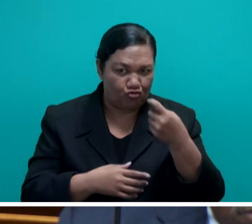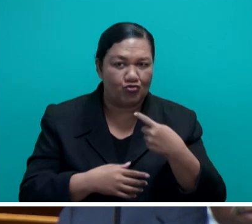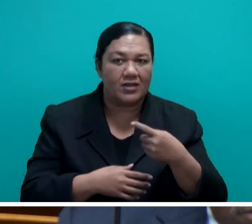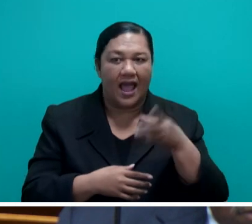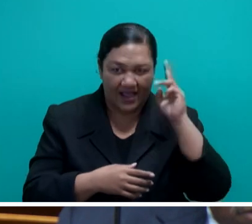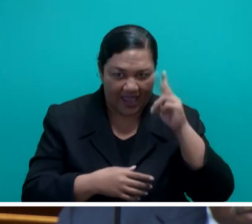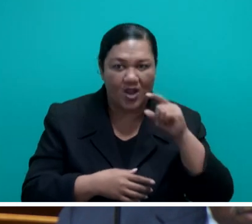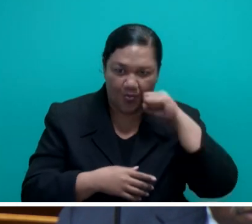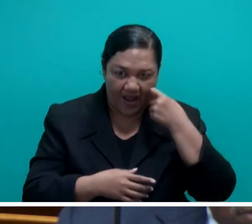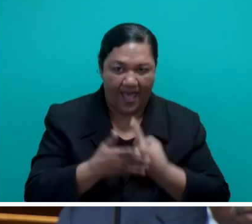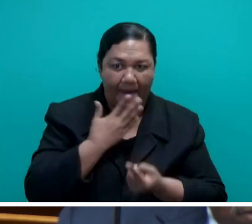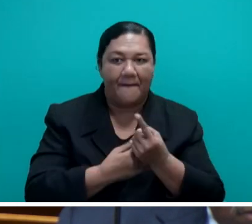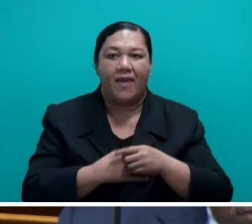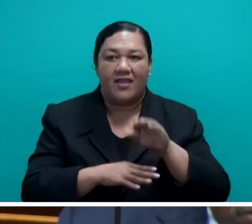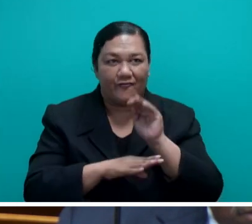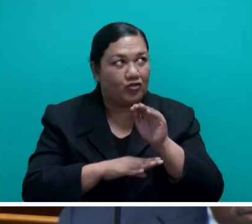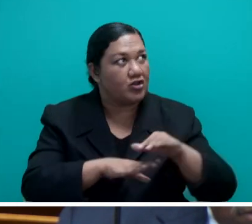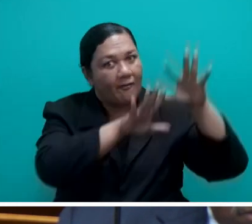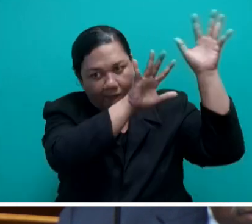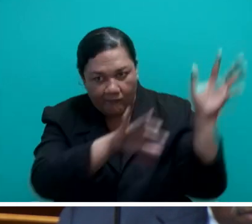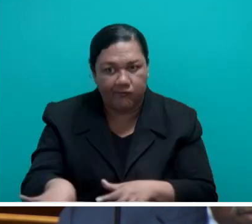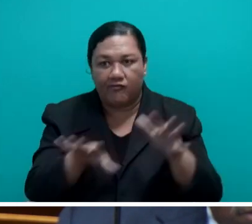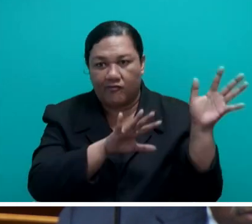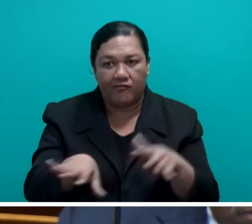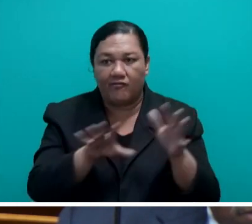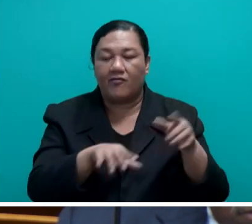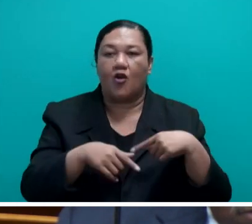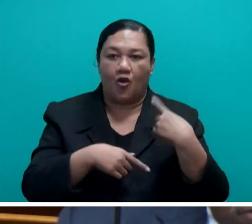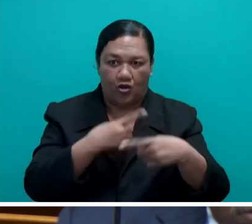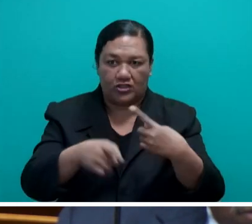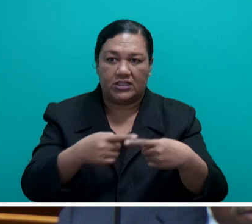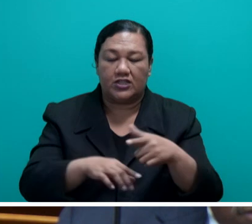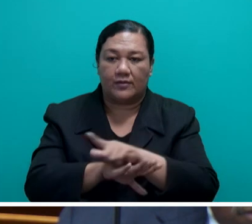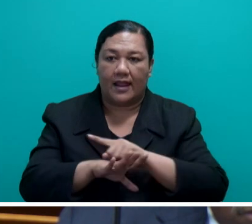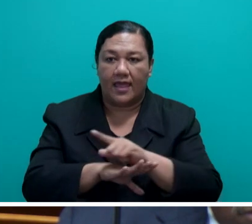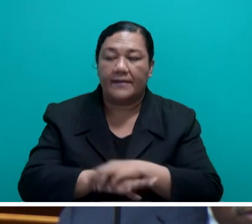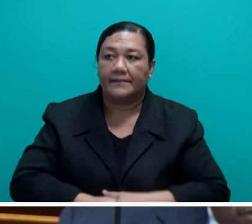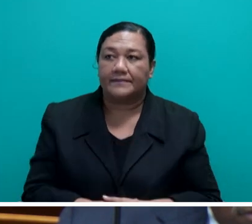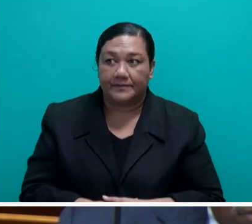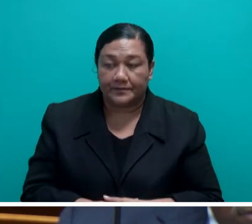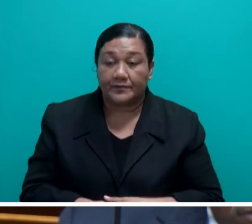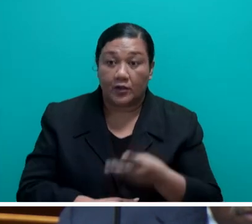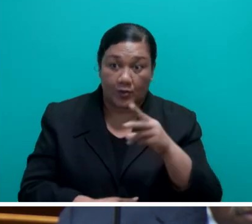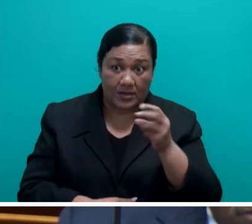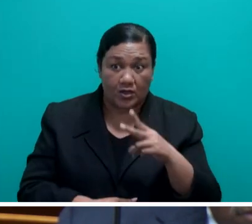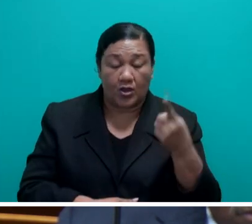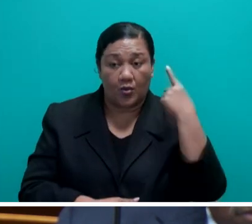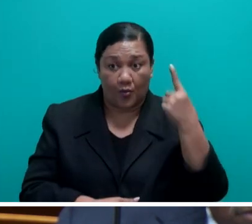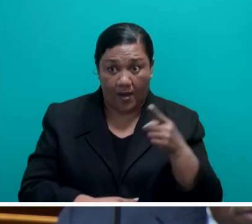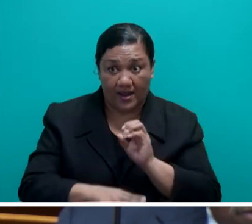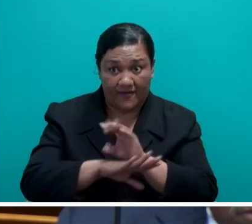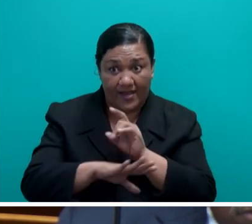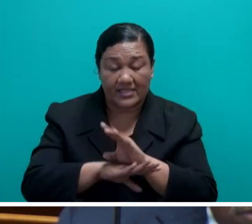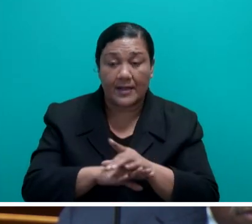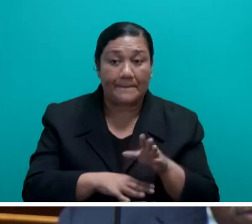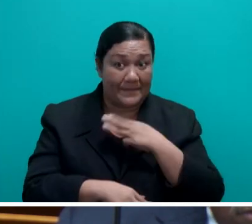in the future. Madam Deputy Speaker, due to this geohazard event in 2021, and upon the advice from the Ministry of